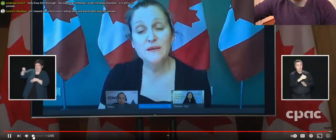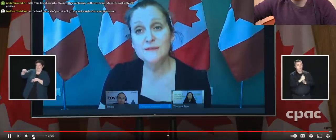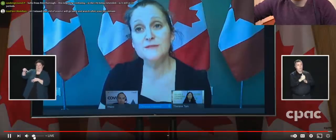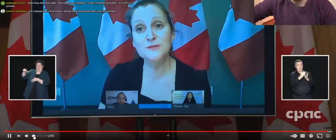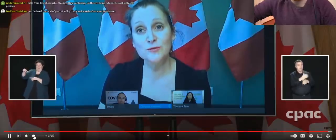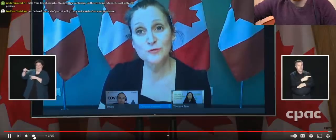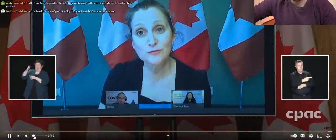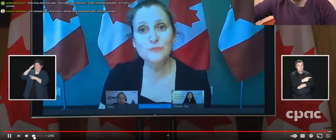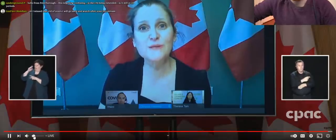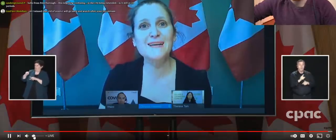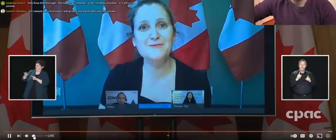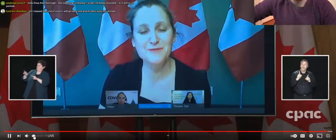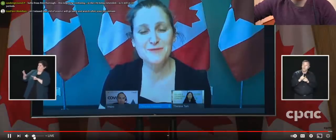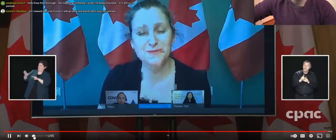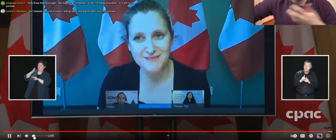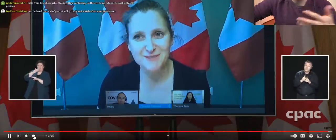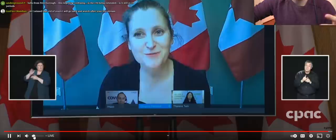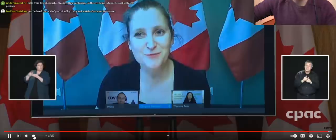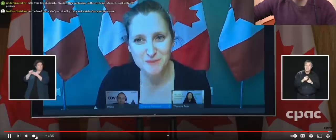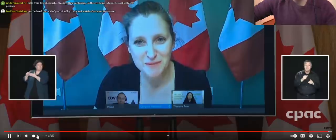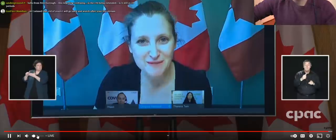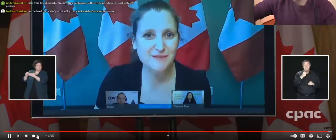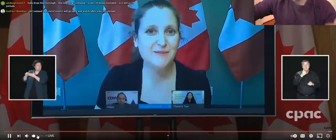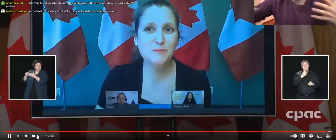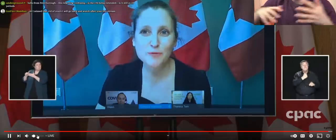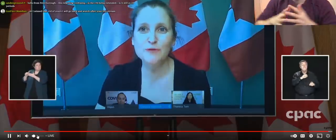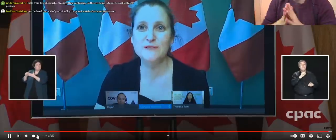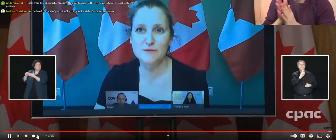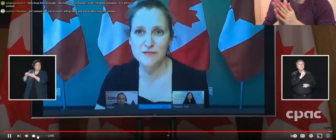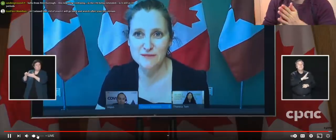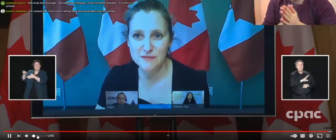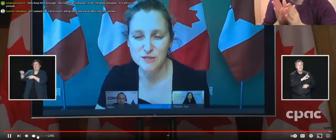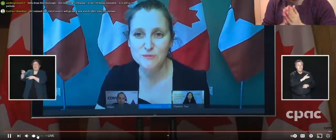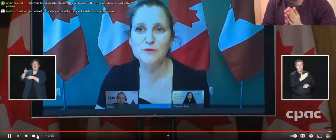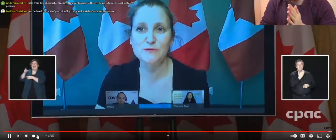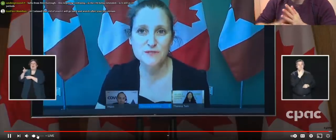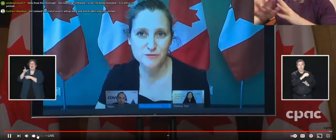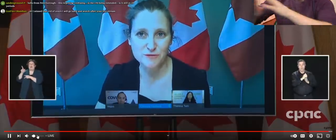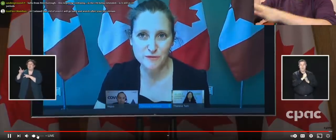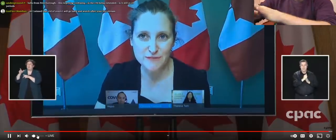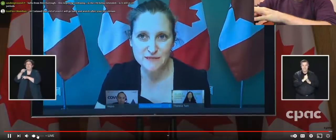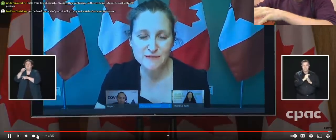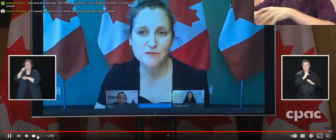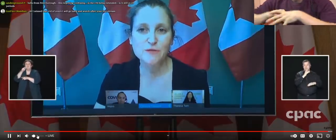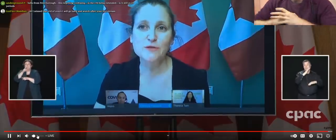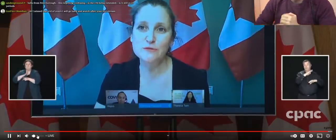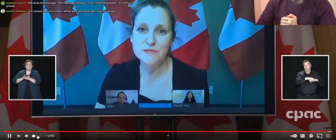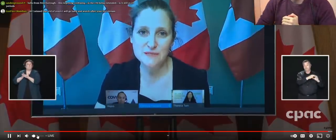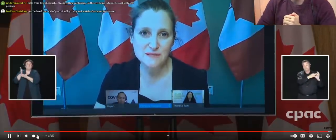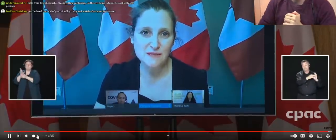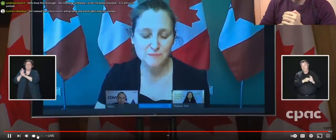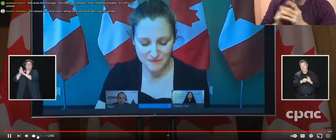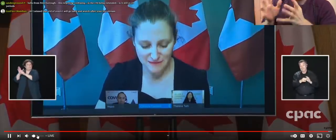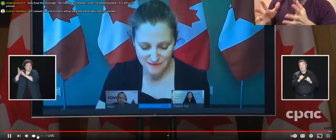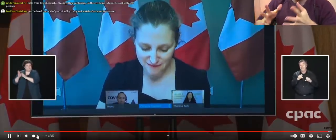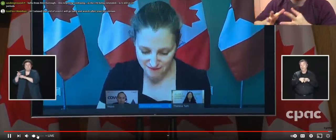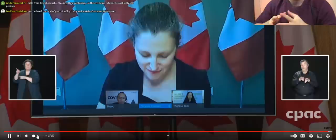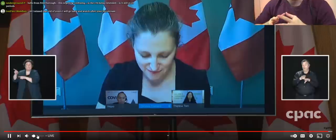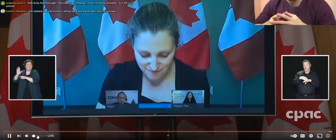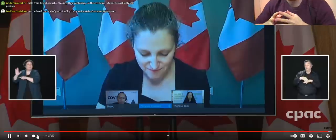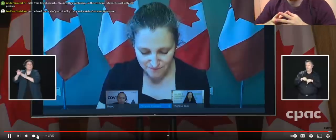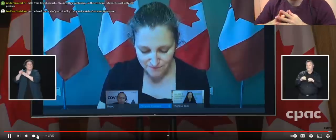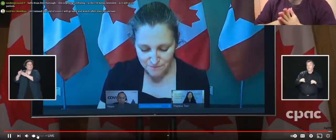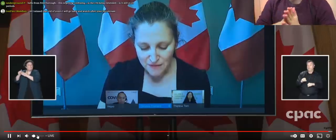what's inside of this budget and what's going to be inside of this Budget Implementation Act. Once we're done here with the press conference, we're going to open